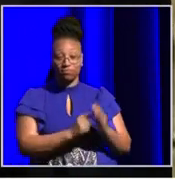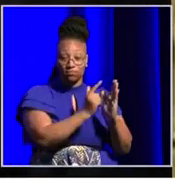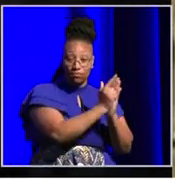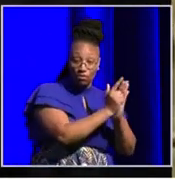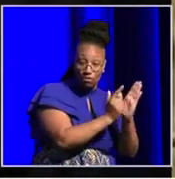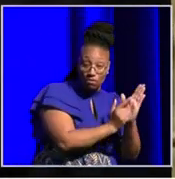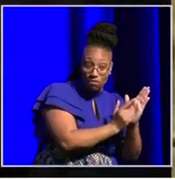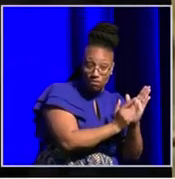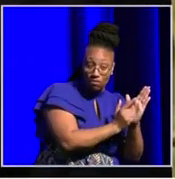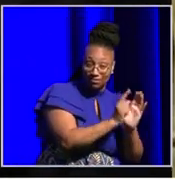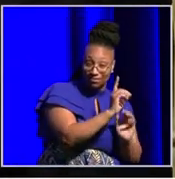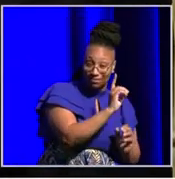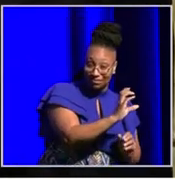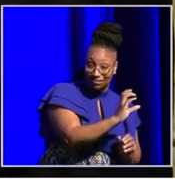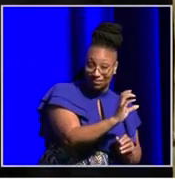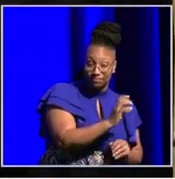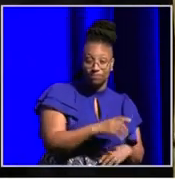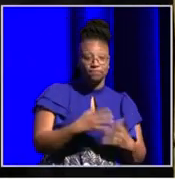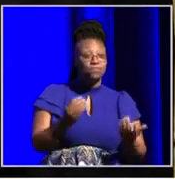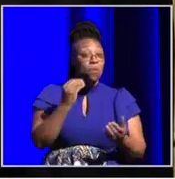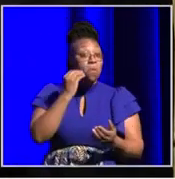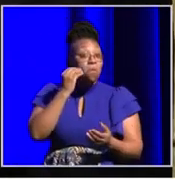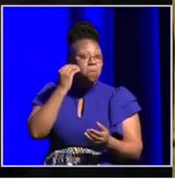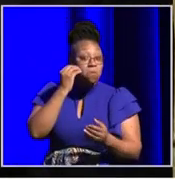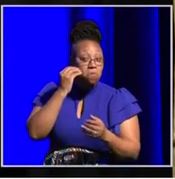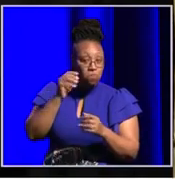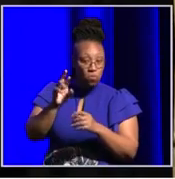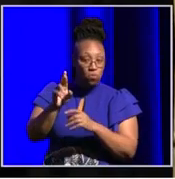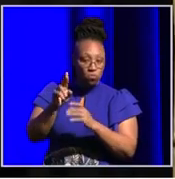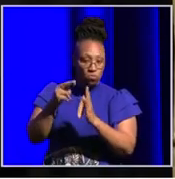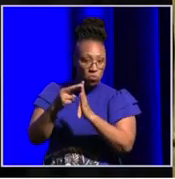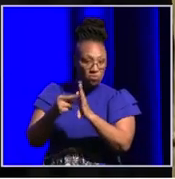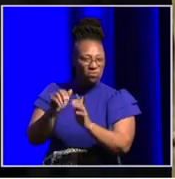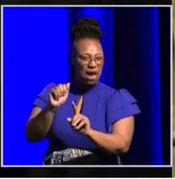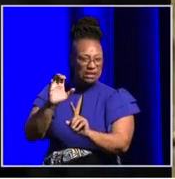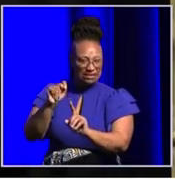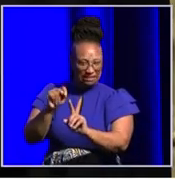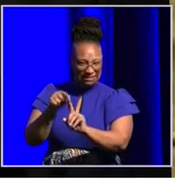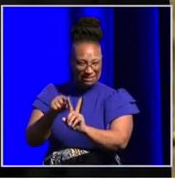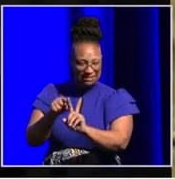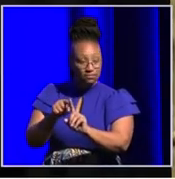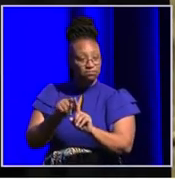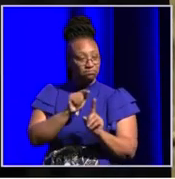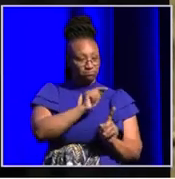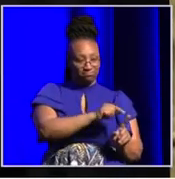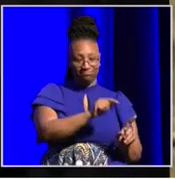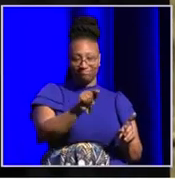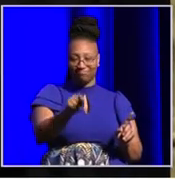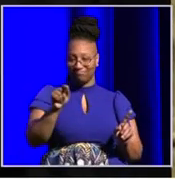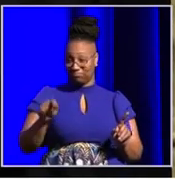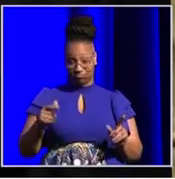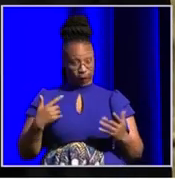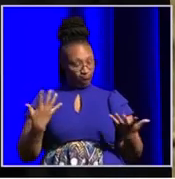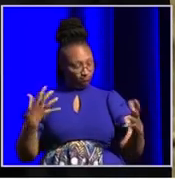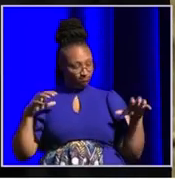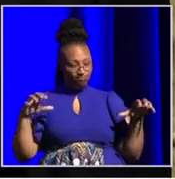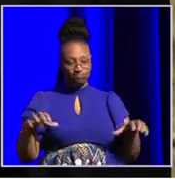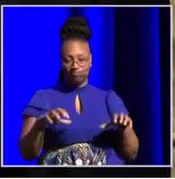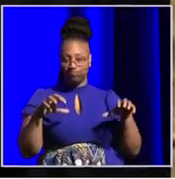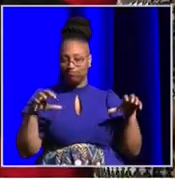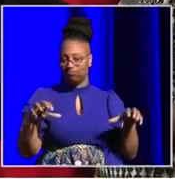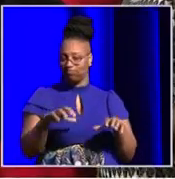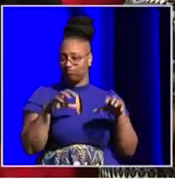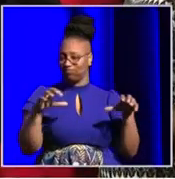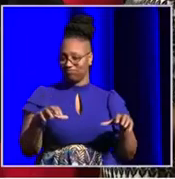Home Rule Act. And the District of Columbia Home Rule Act. And will faithfully discharge. And will faithfully discharge the duties of the office. The duties